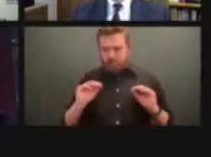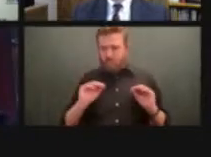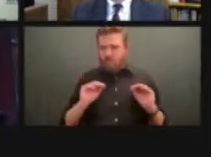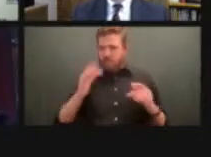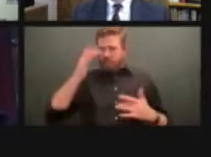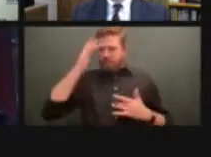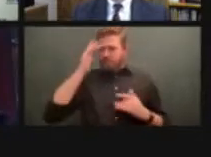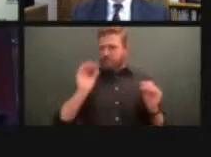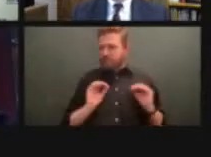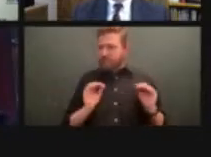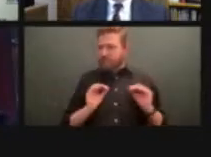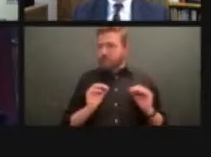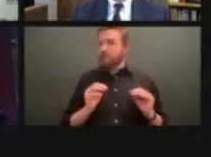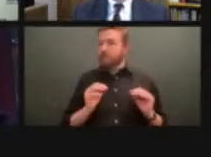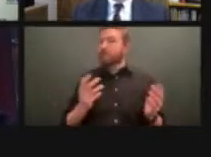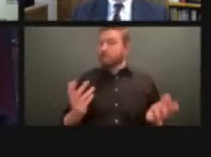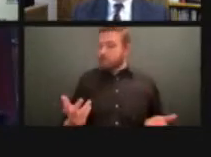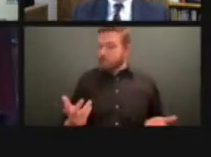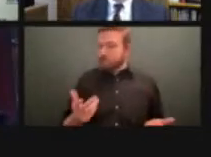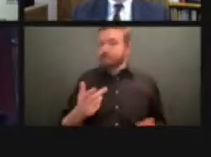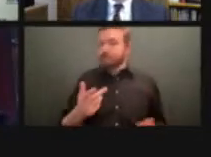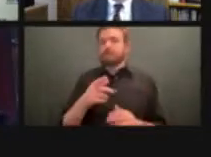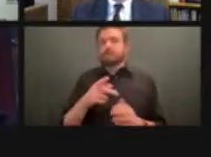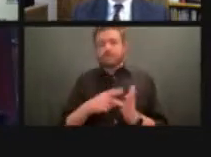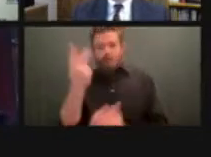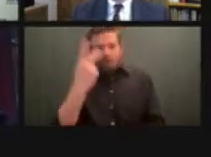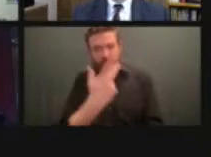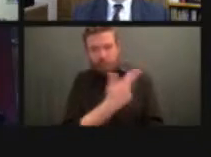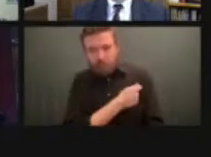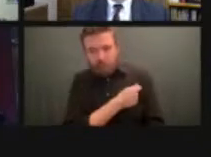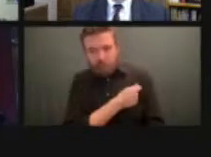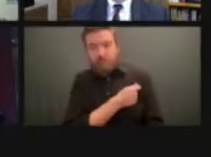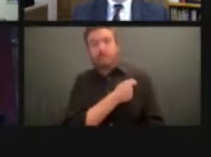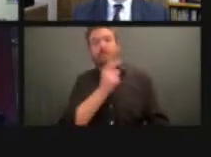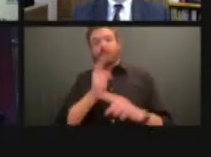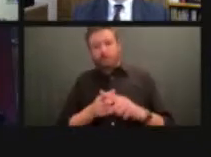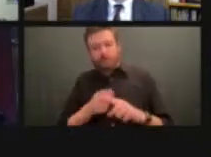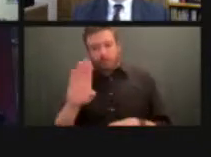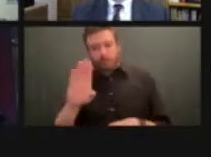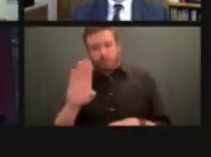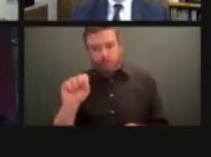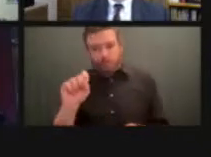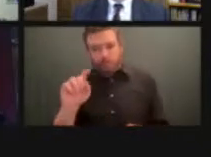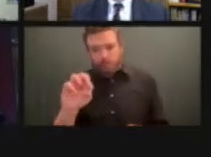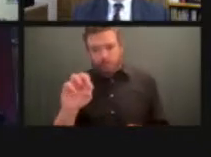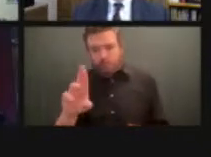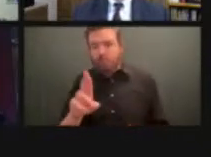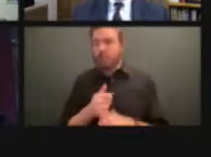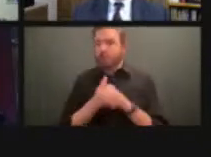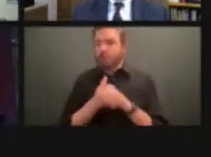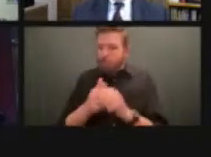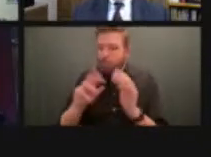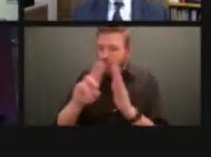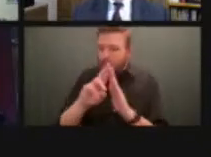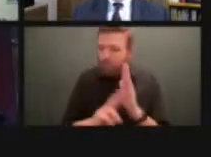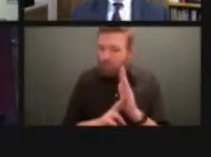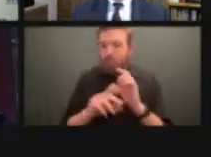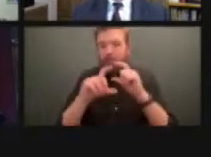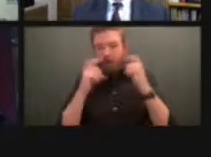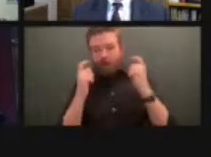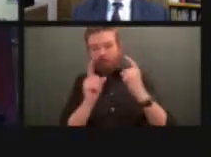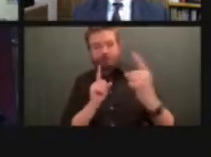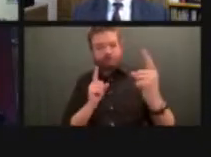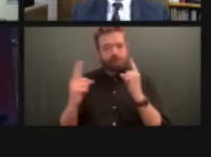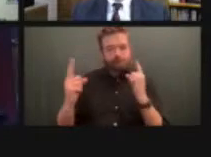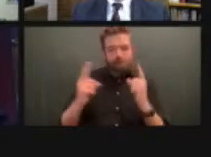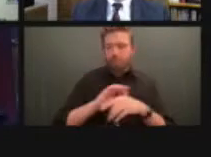double vaccinated, you're boosted, you do everything according to the guidance that we know works, you may get it because